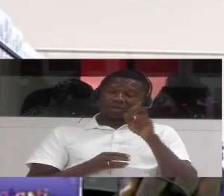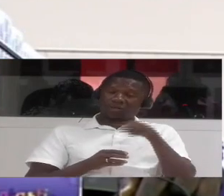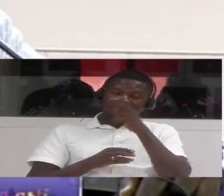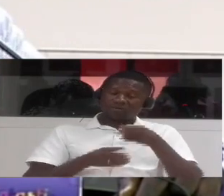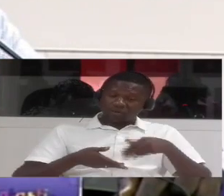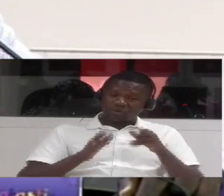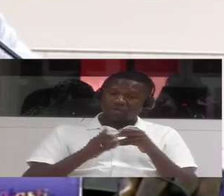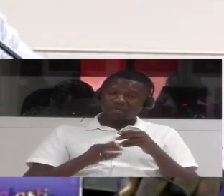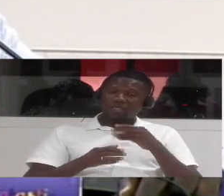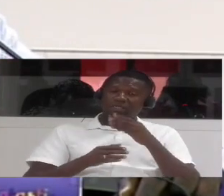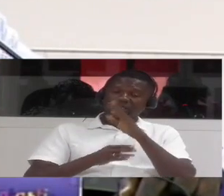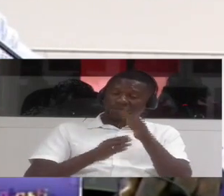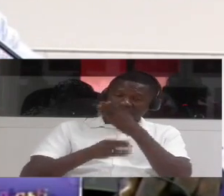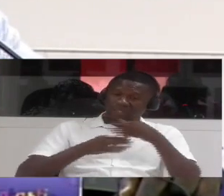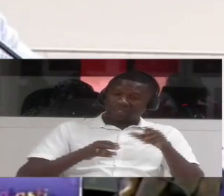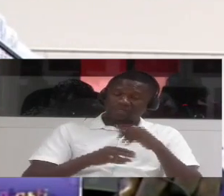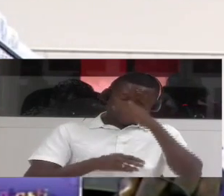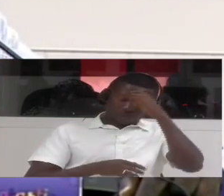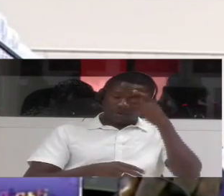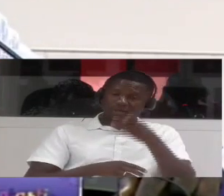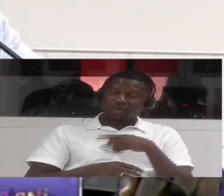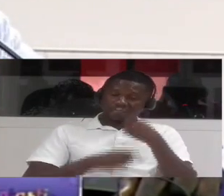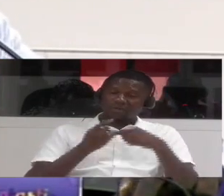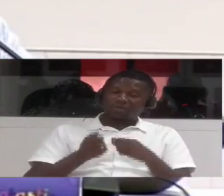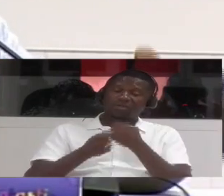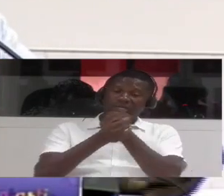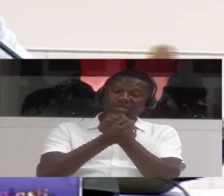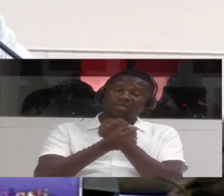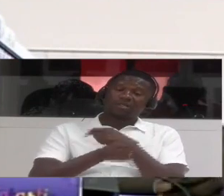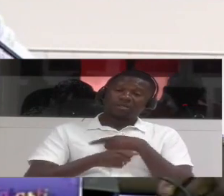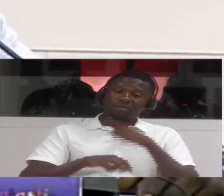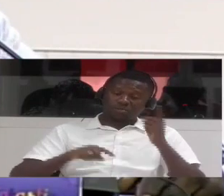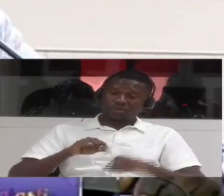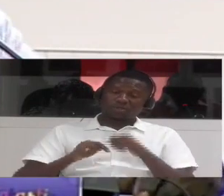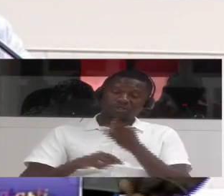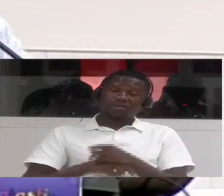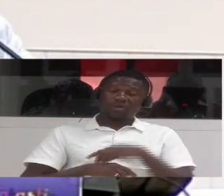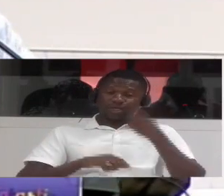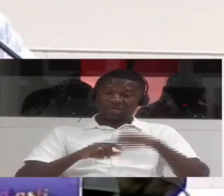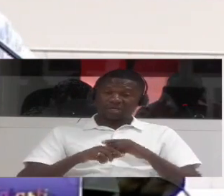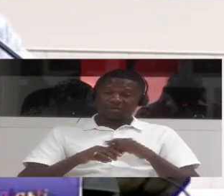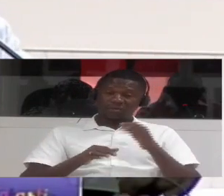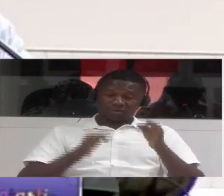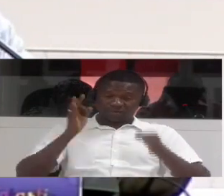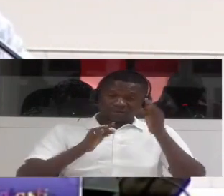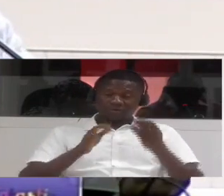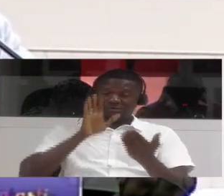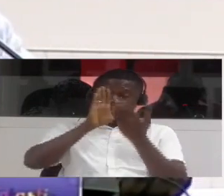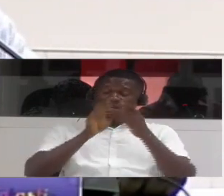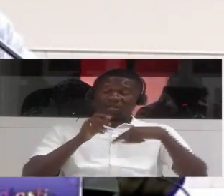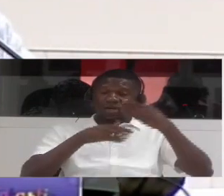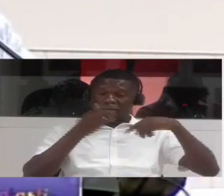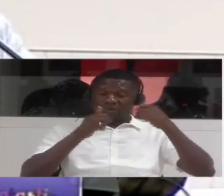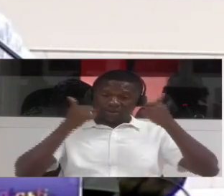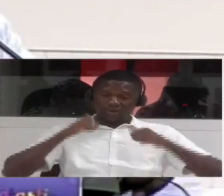of that, he was arrested, detained, and prosecuted. So while that trial was ongoing, he applied for bail and